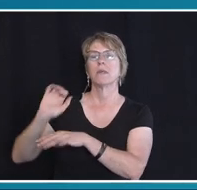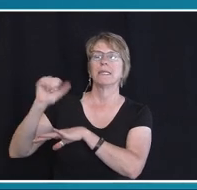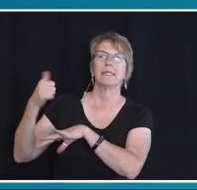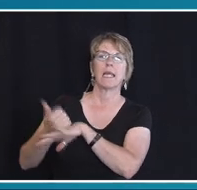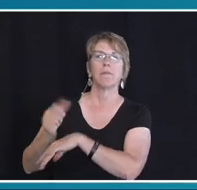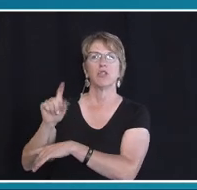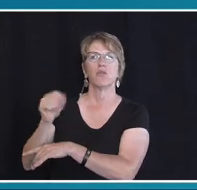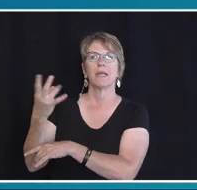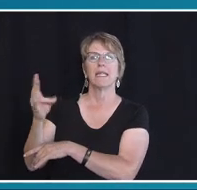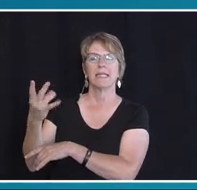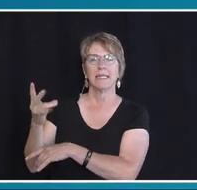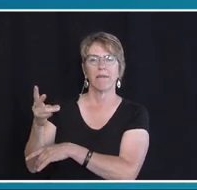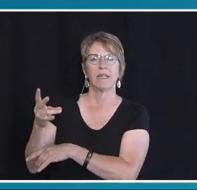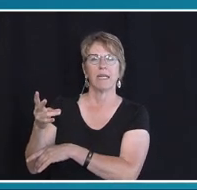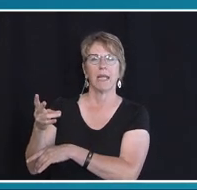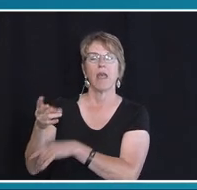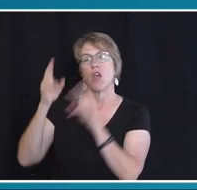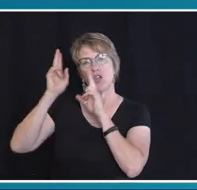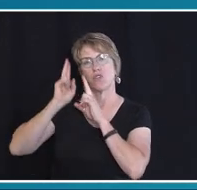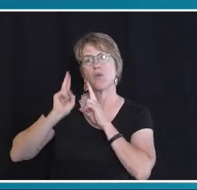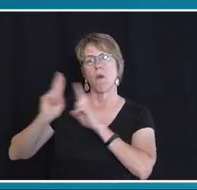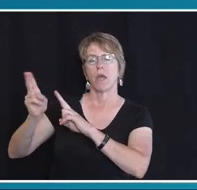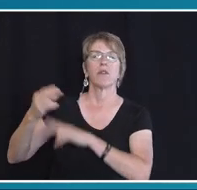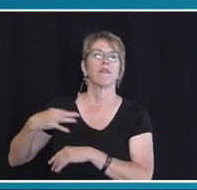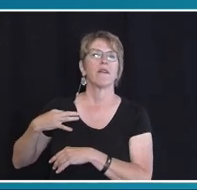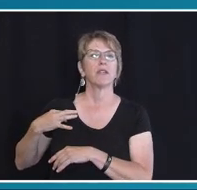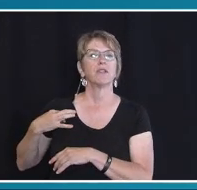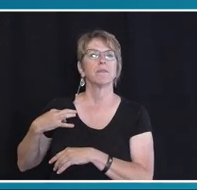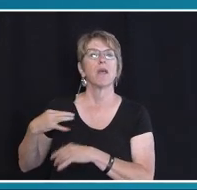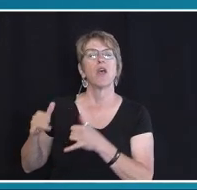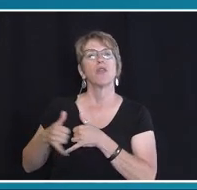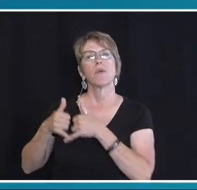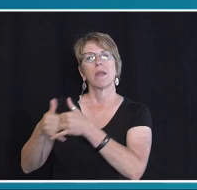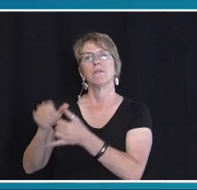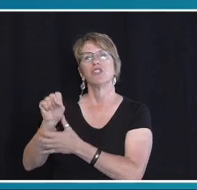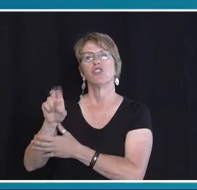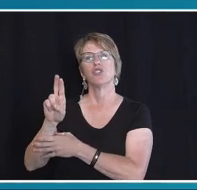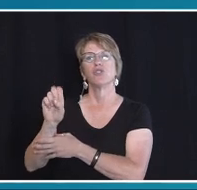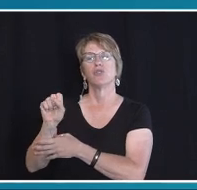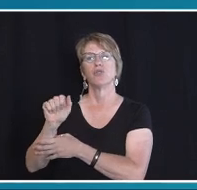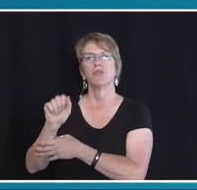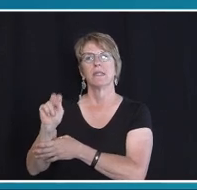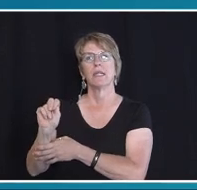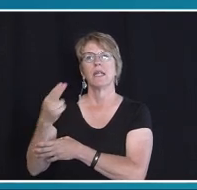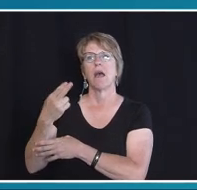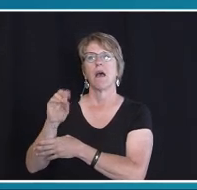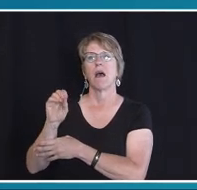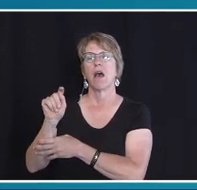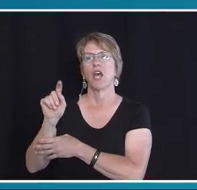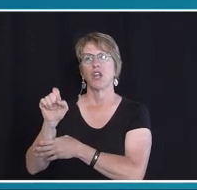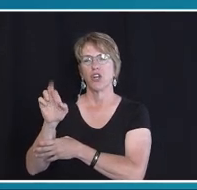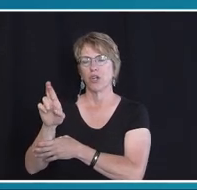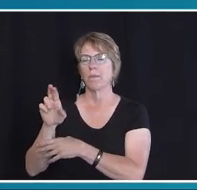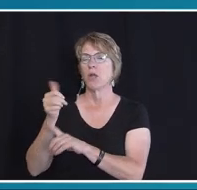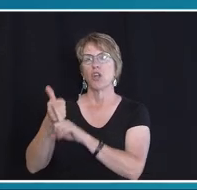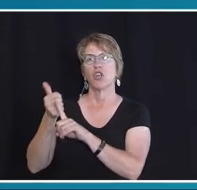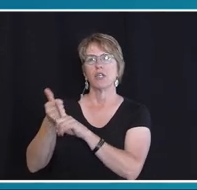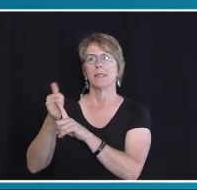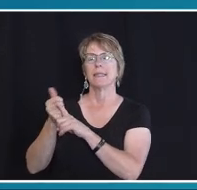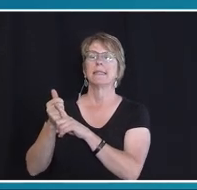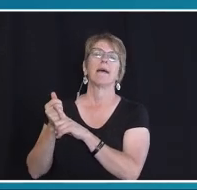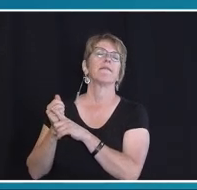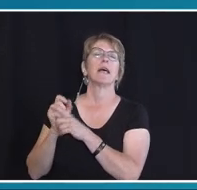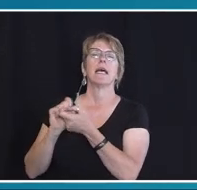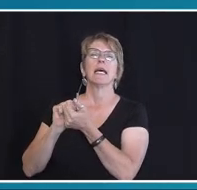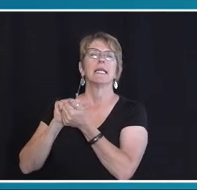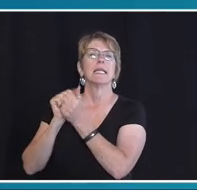2018 to recognize dedicated volunteers. The award was created in honor of Susan Hodder, an exceptional Courage Kenny adaptive sports and recreation volunteer